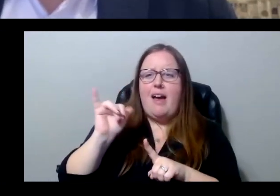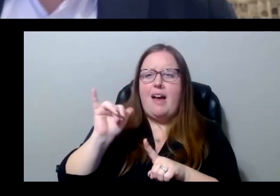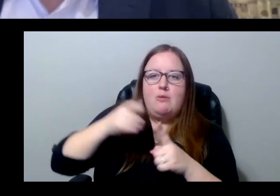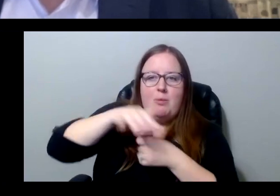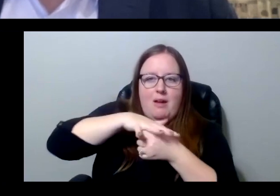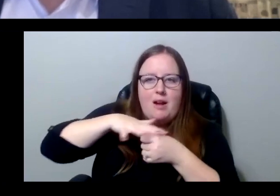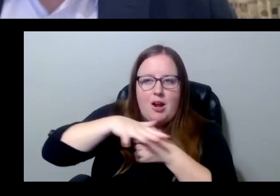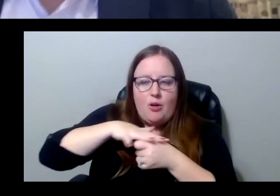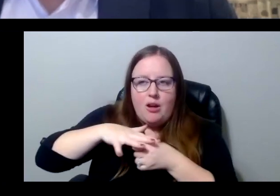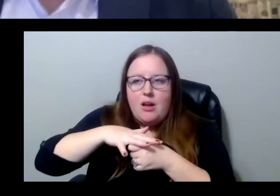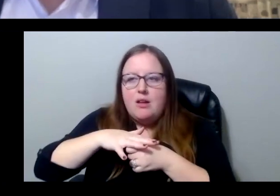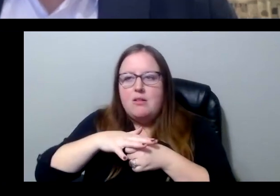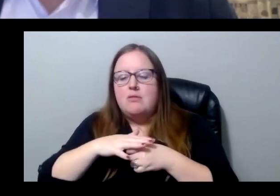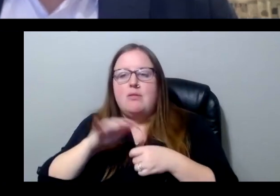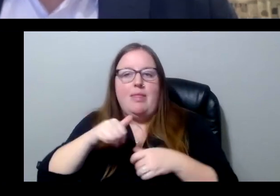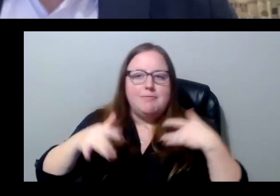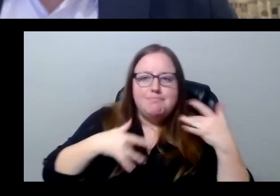Bosnian